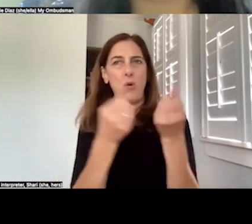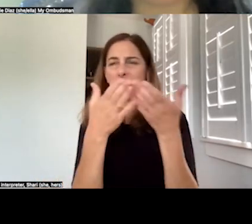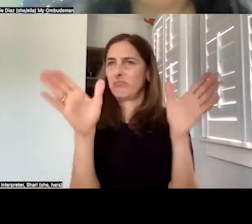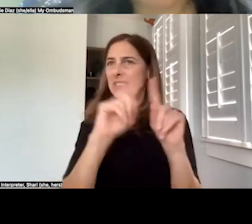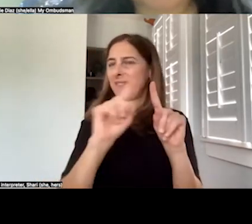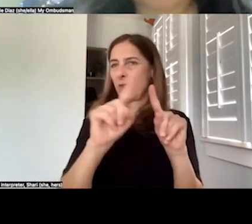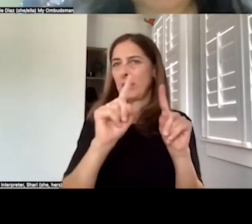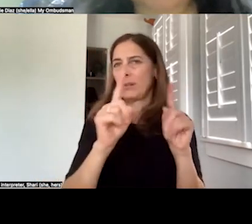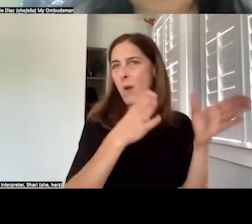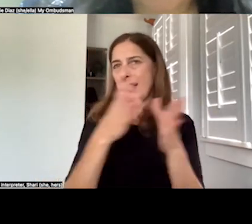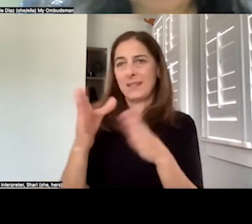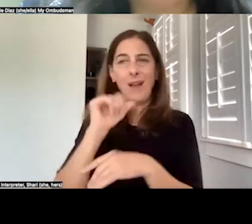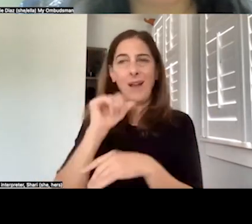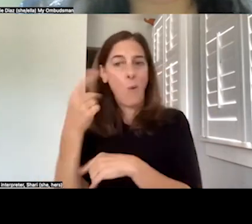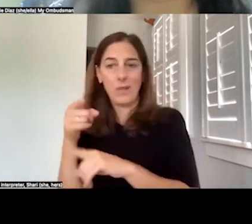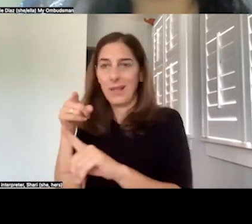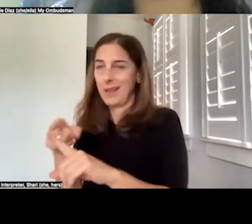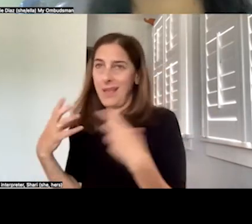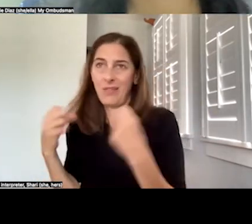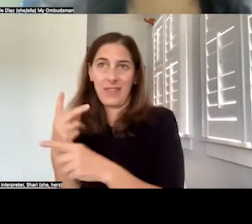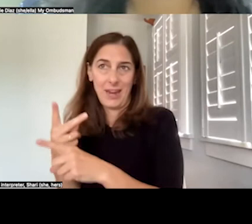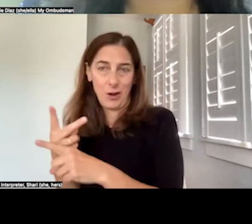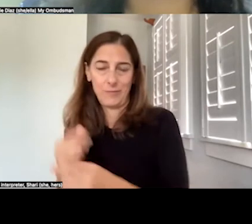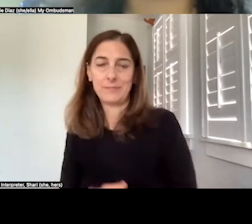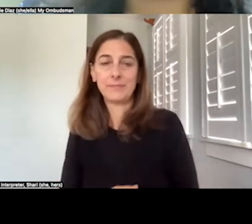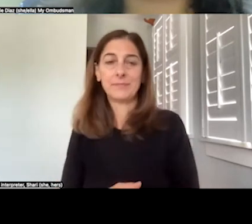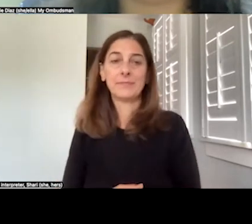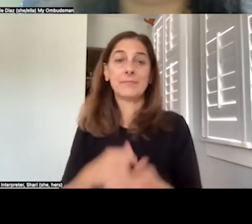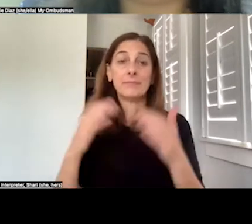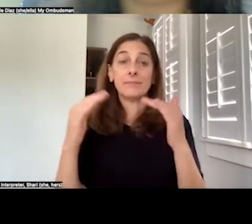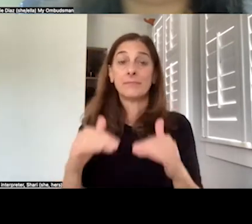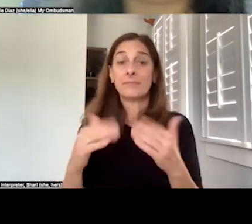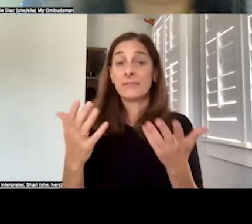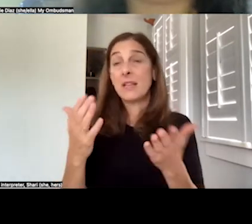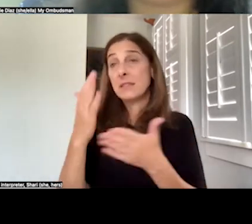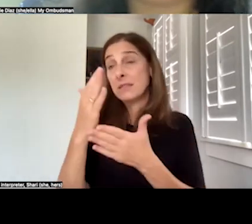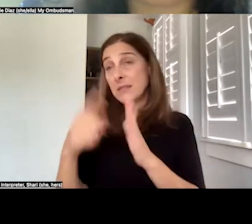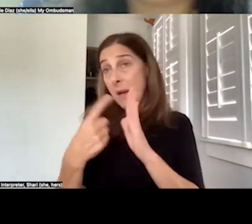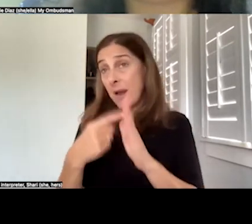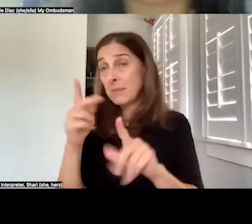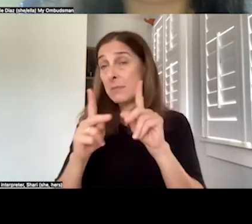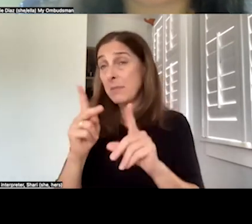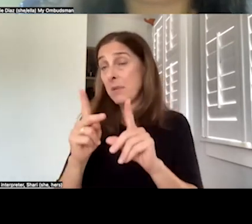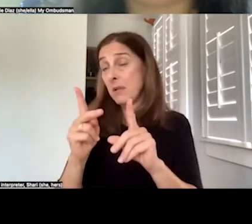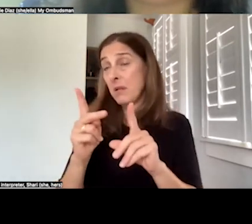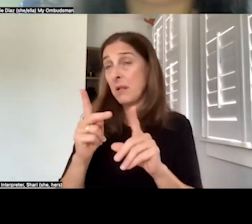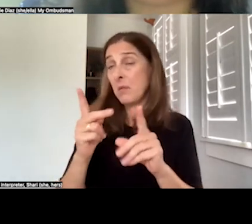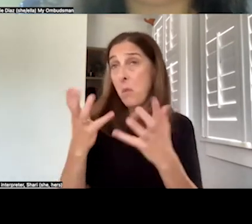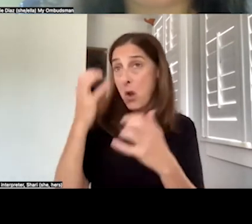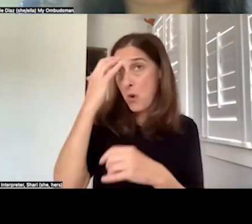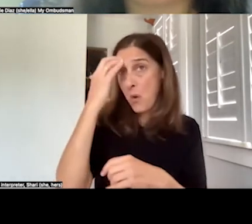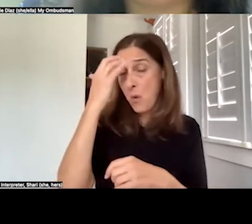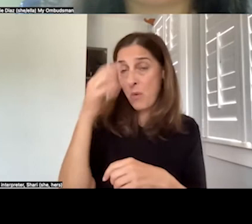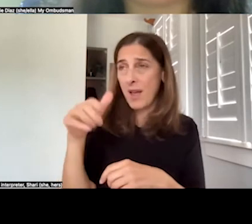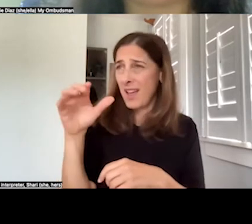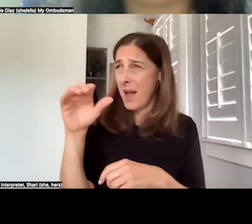And so some folks ask how we may be different in terms of Mass Health customer service or other types of agencies